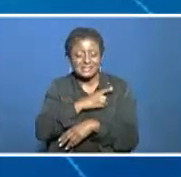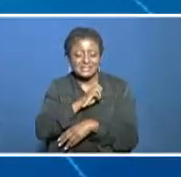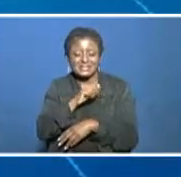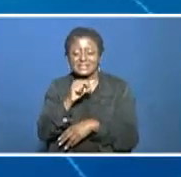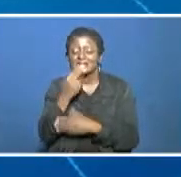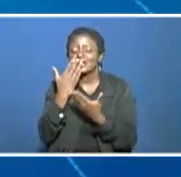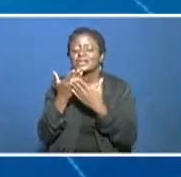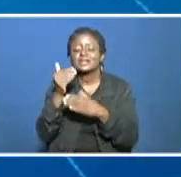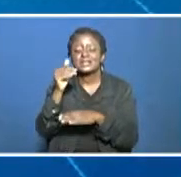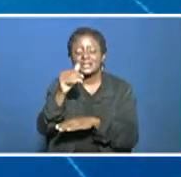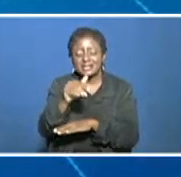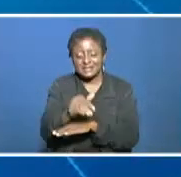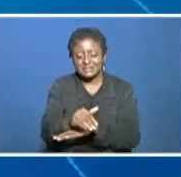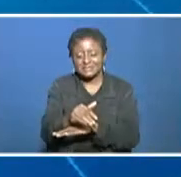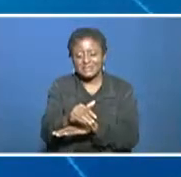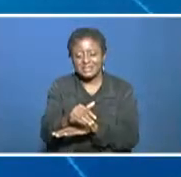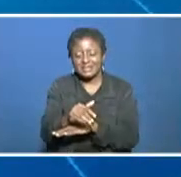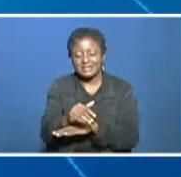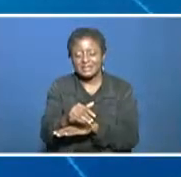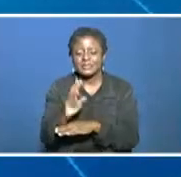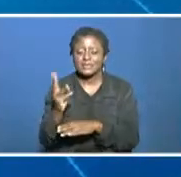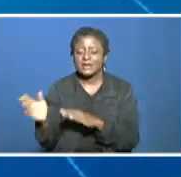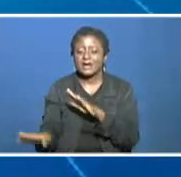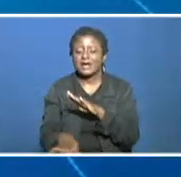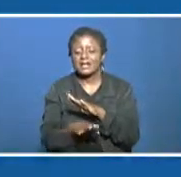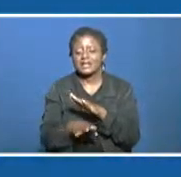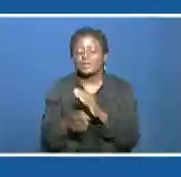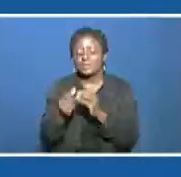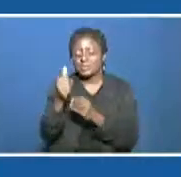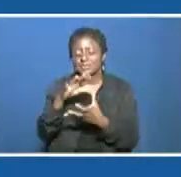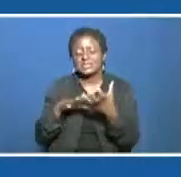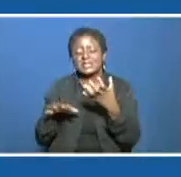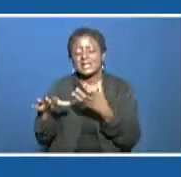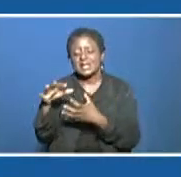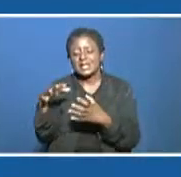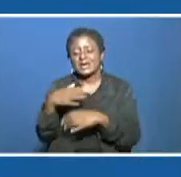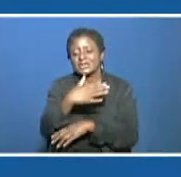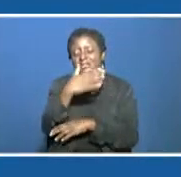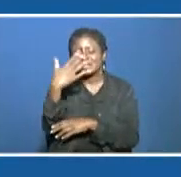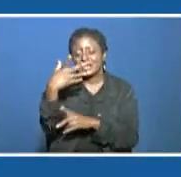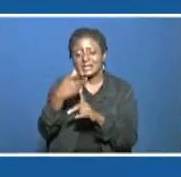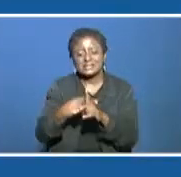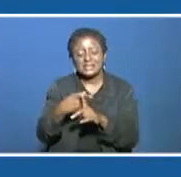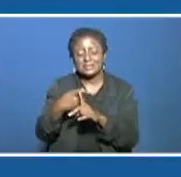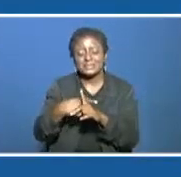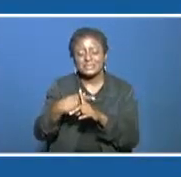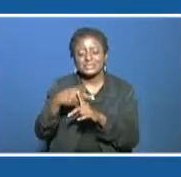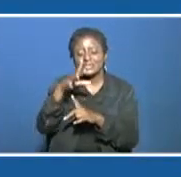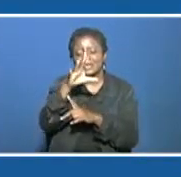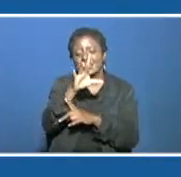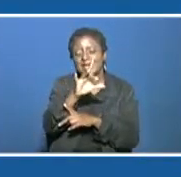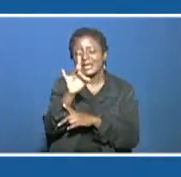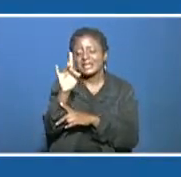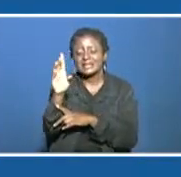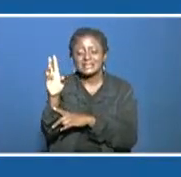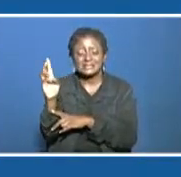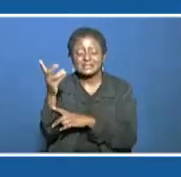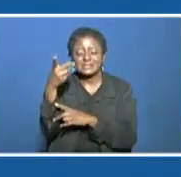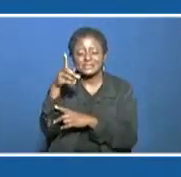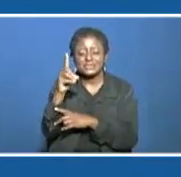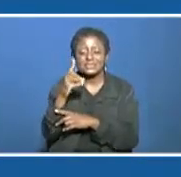Basil. Good evening, Germinator. We are under mostly cloudy skies. Temperature 86 degrees. Relative humidity